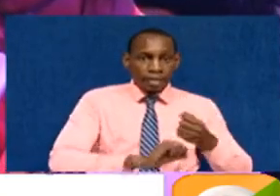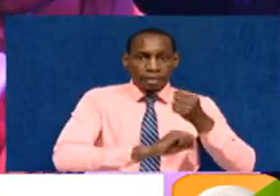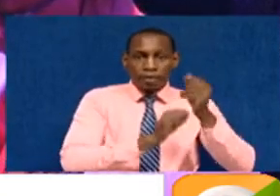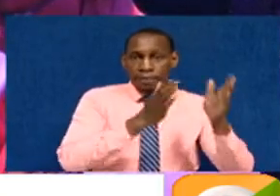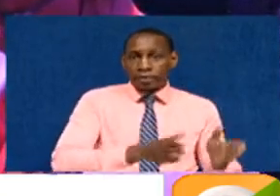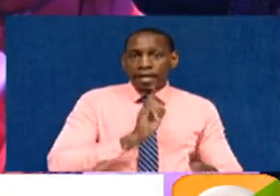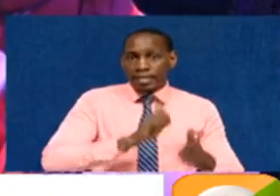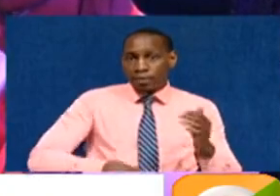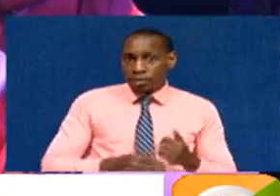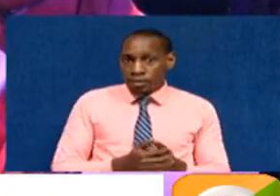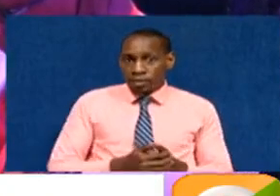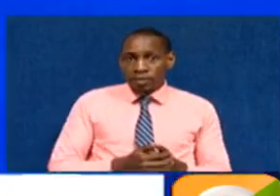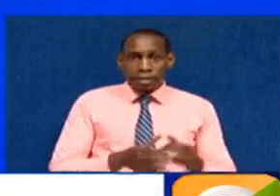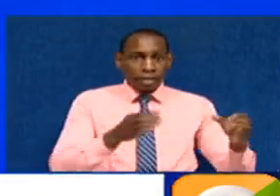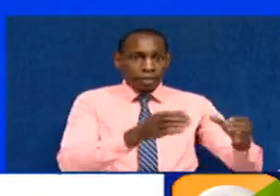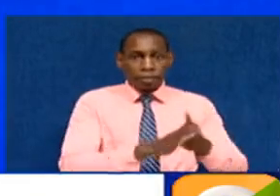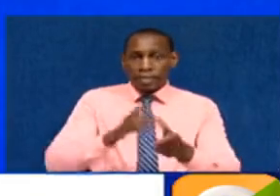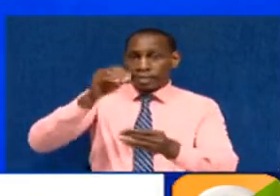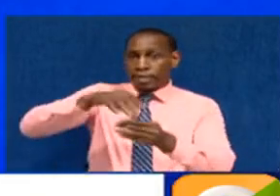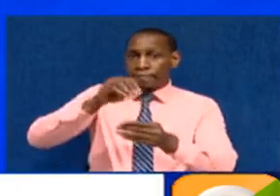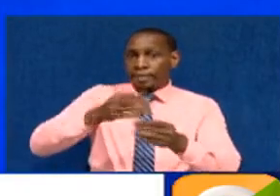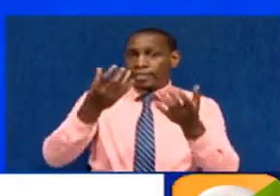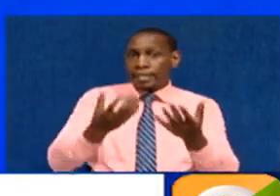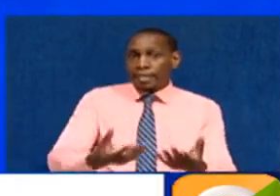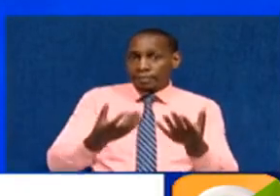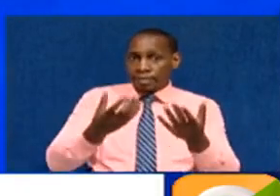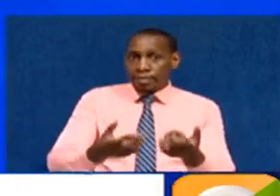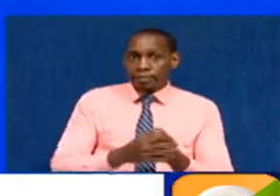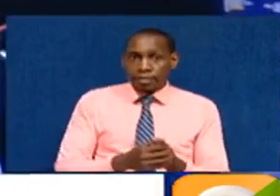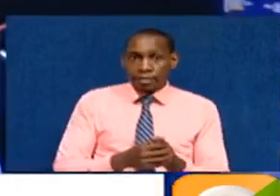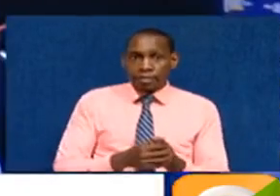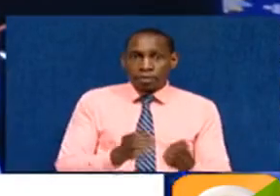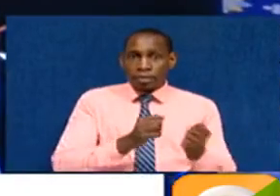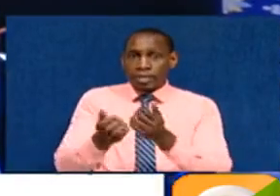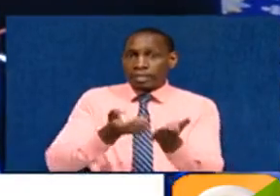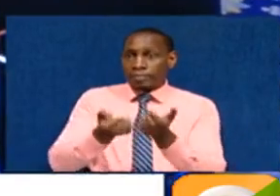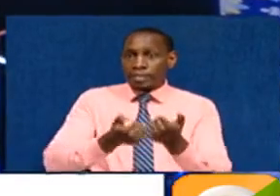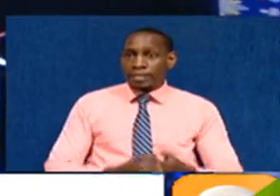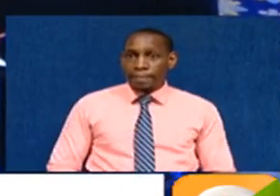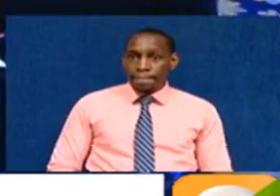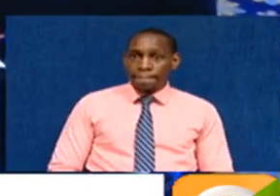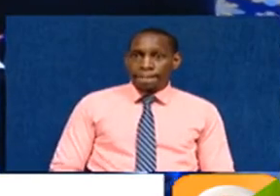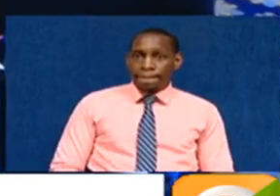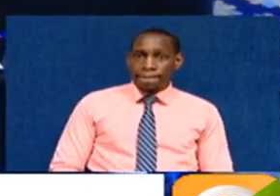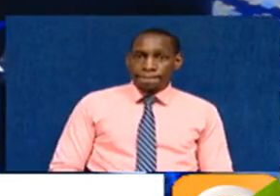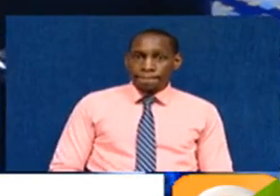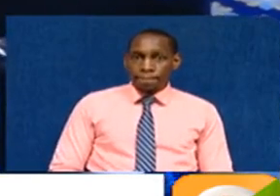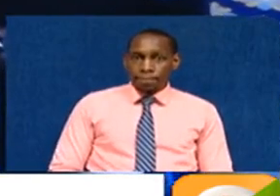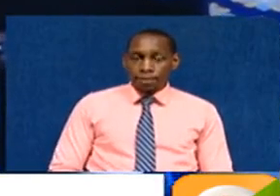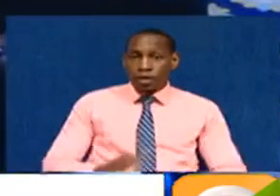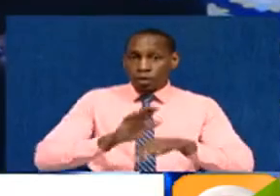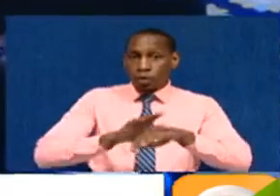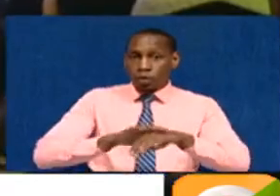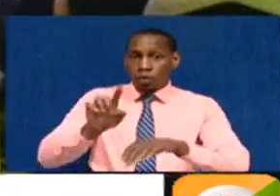Matt Flannery said that the firm would be investing heavily in the strategic venture. Getting together. Great